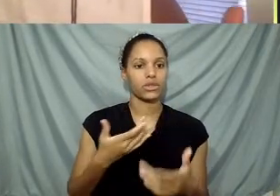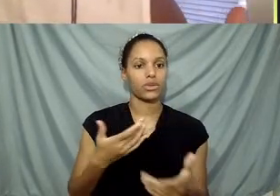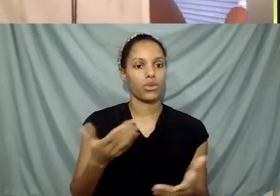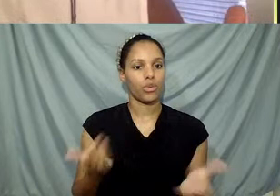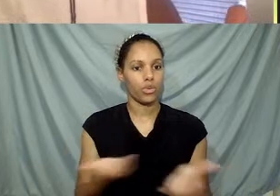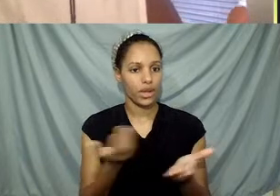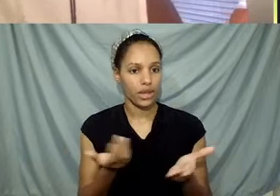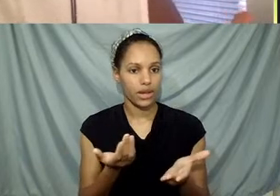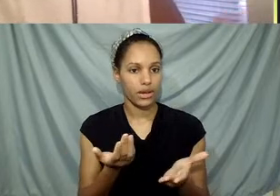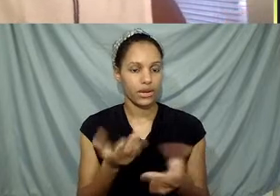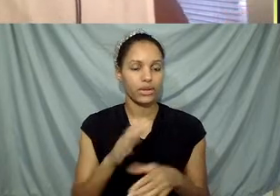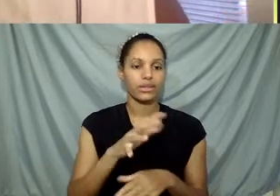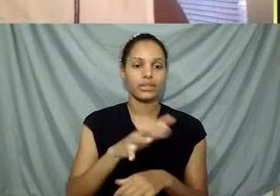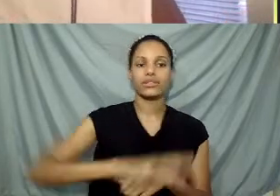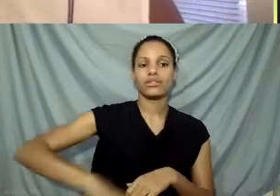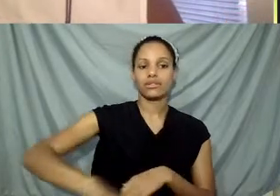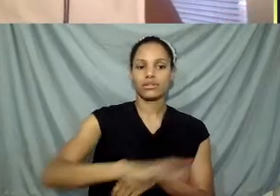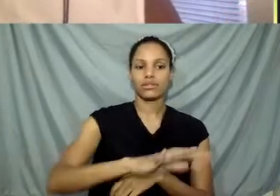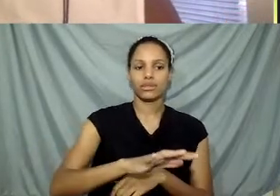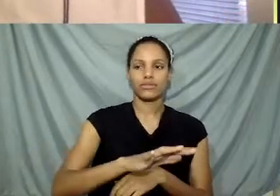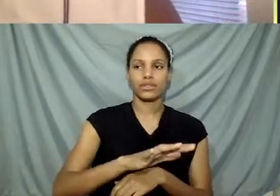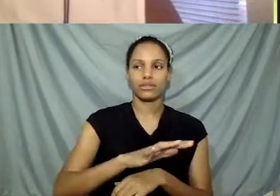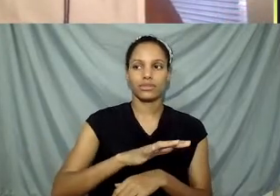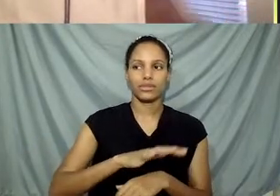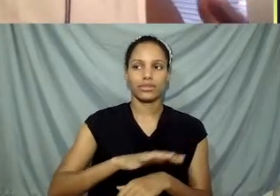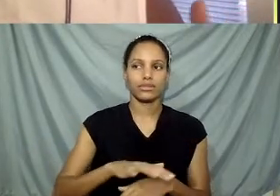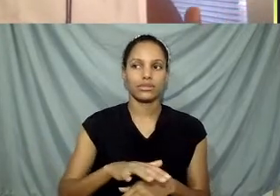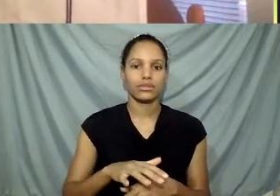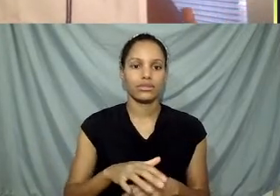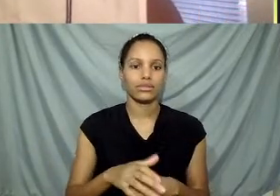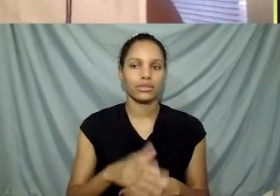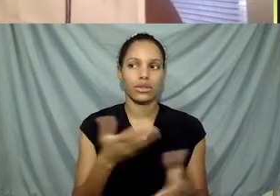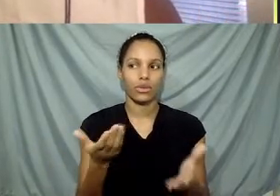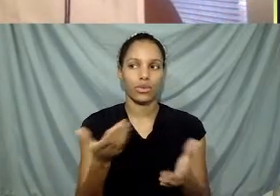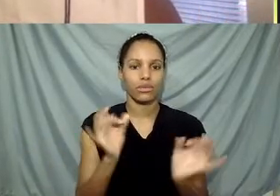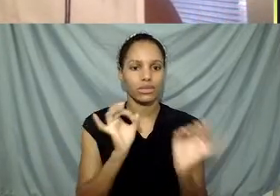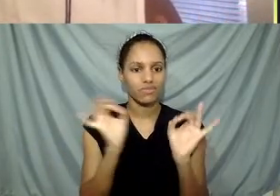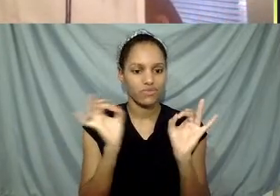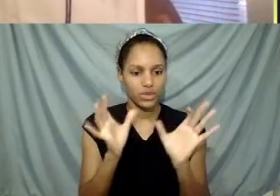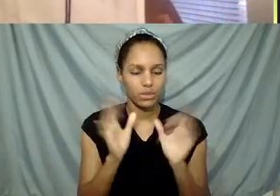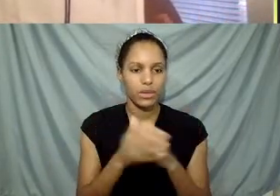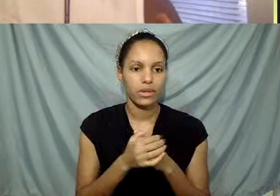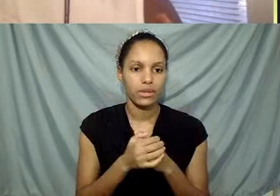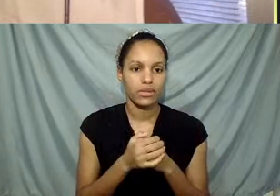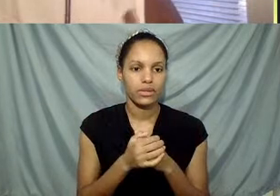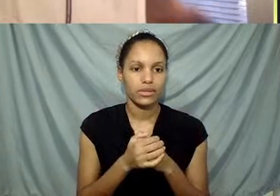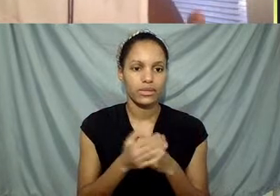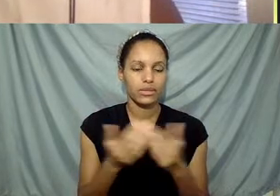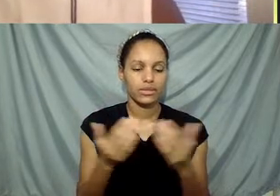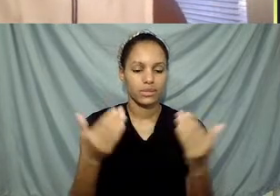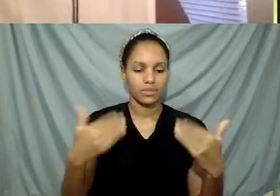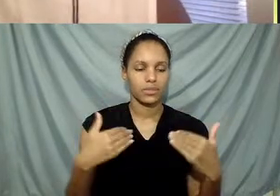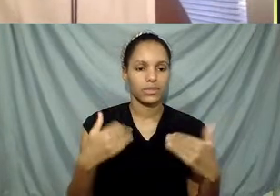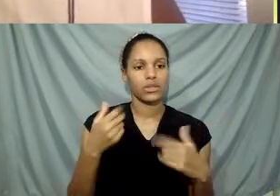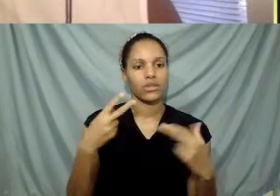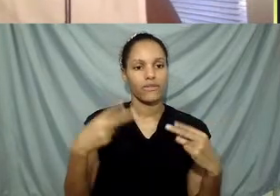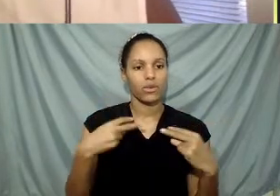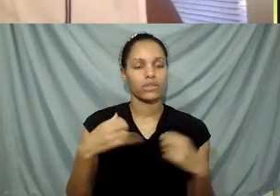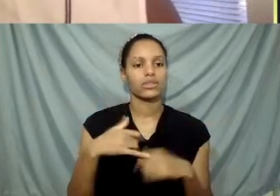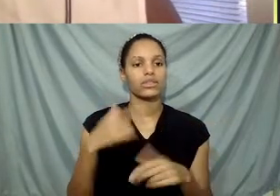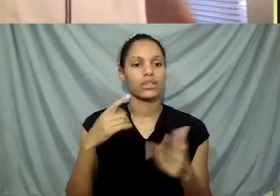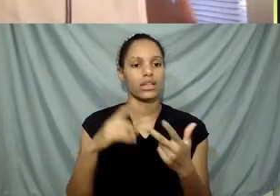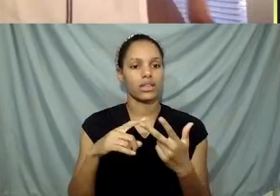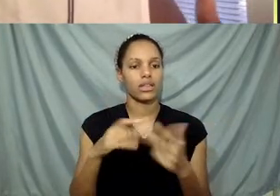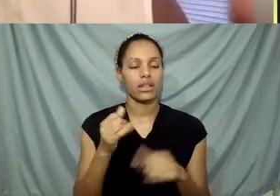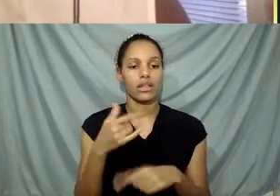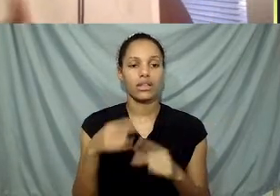been victimized. And while that is true, the only way you can remedy that is